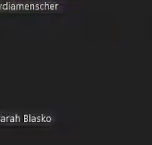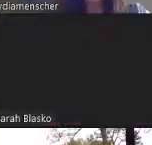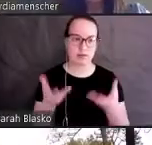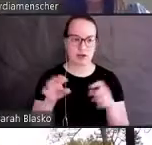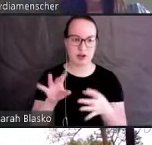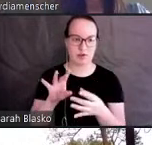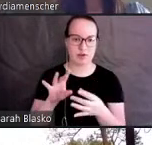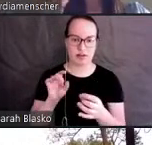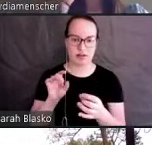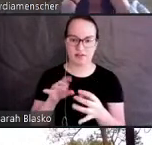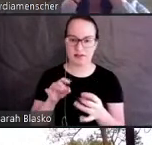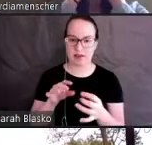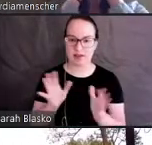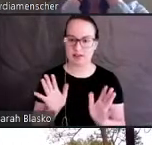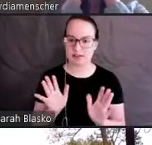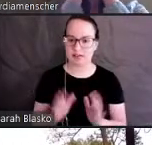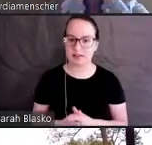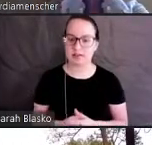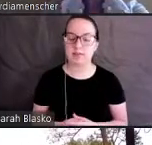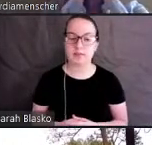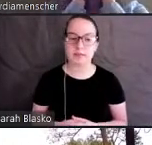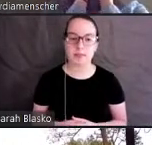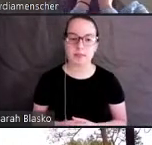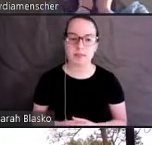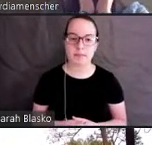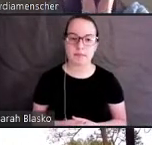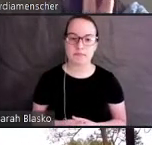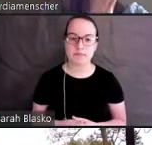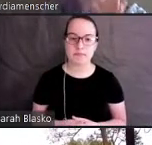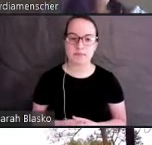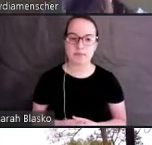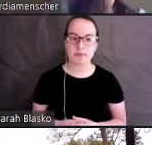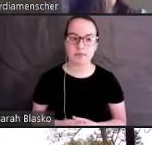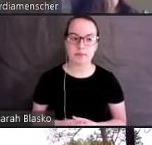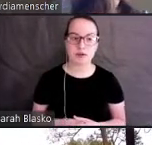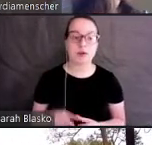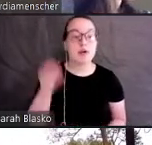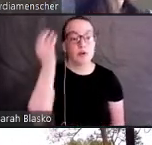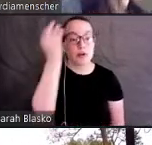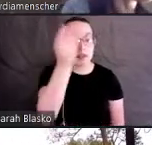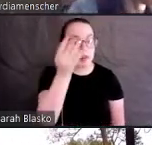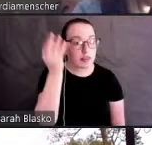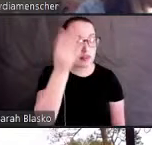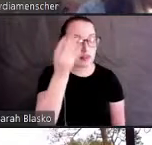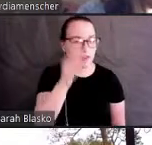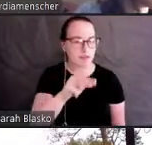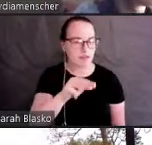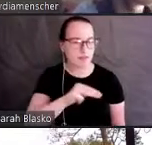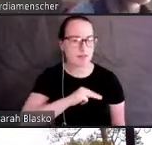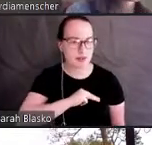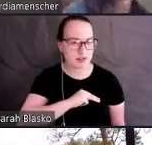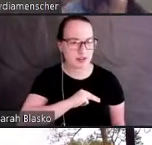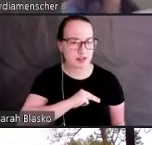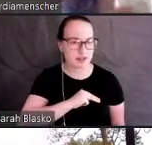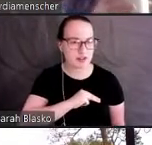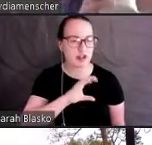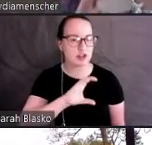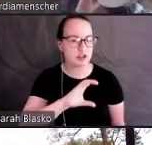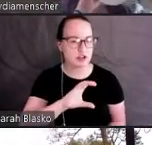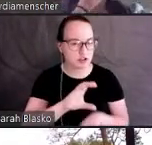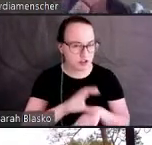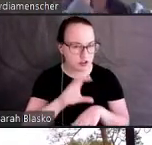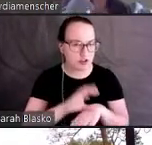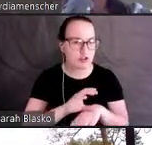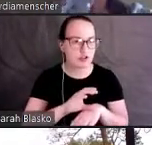feedback. When you think of the mission, when you think of the church